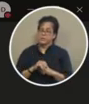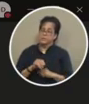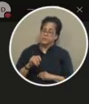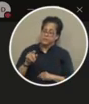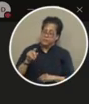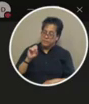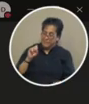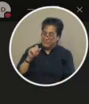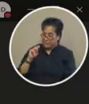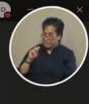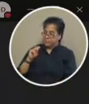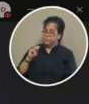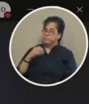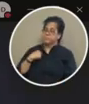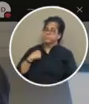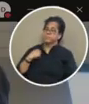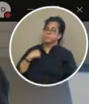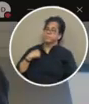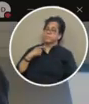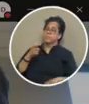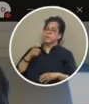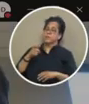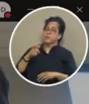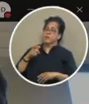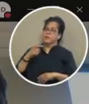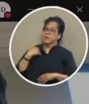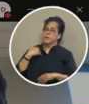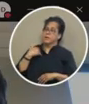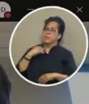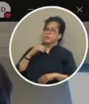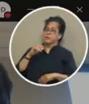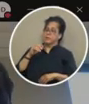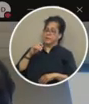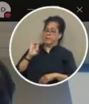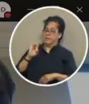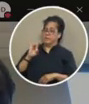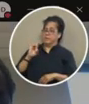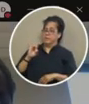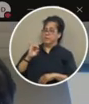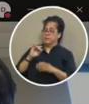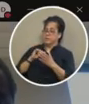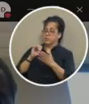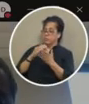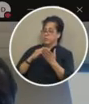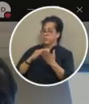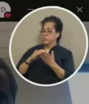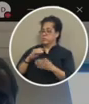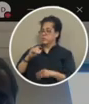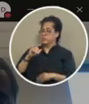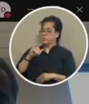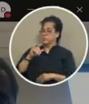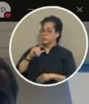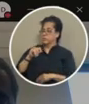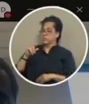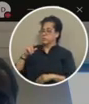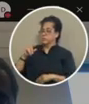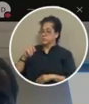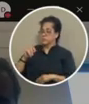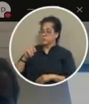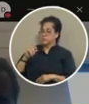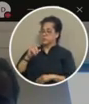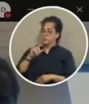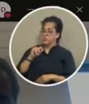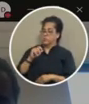Representative Sam Rodriguez, City Engineer. So the solicitation on 18.1 is part of the 2012 street CIP that includes the traffic safety lighting along